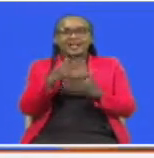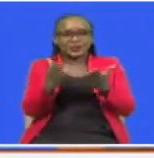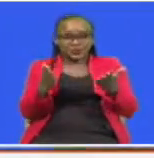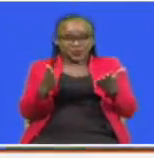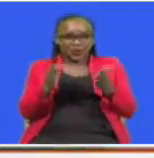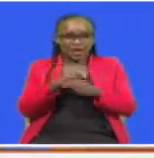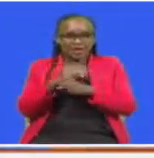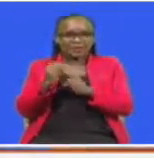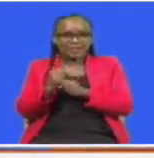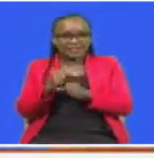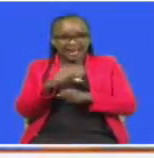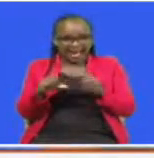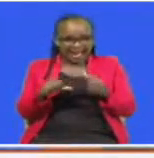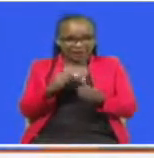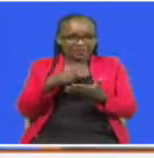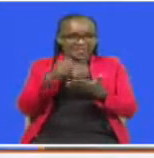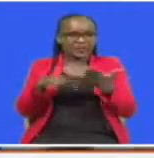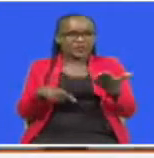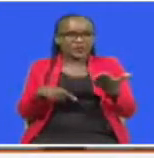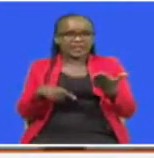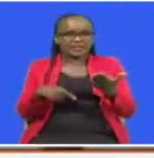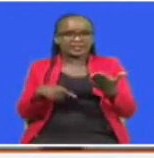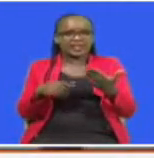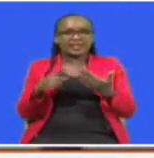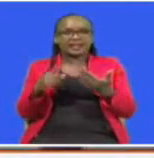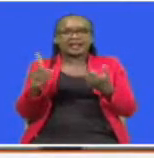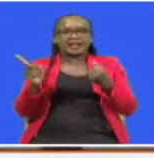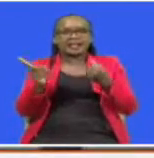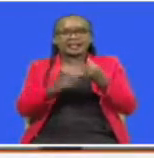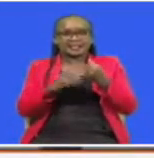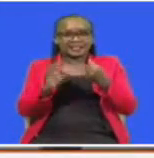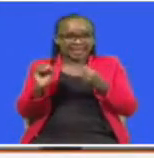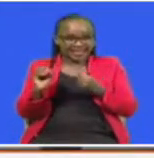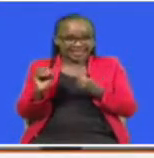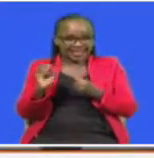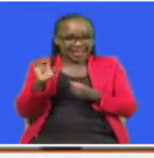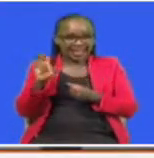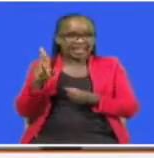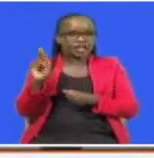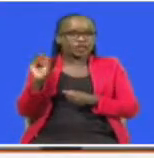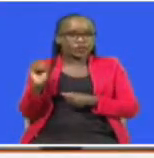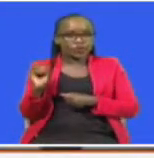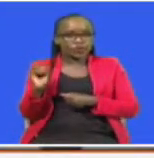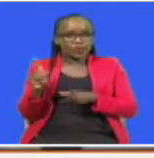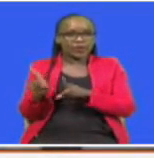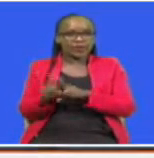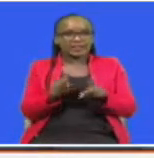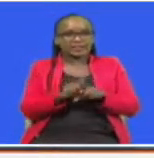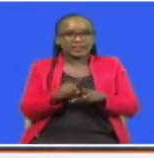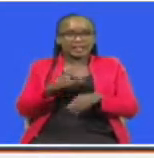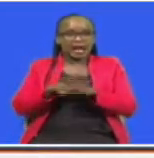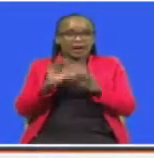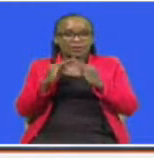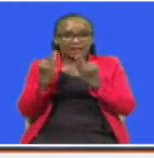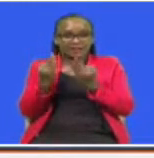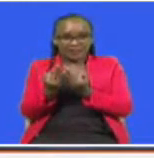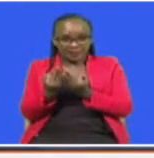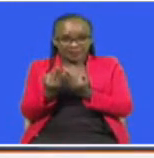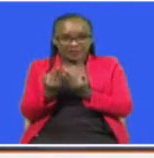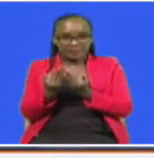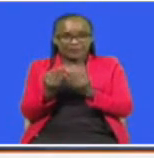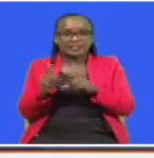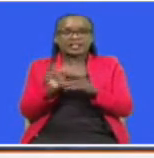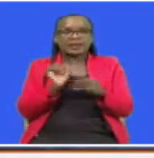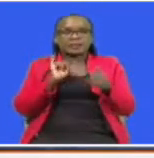he makes around, I would say, 600 euro per month. And I support the family with that. Na Jim,